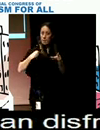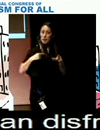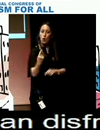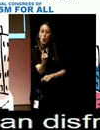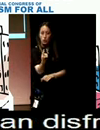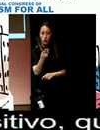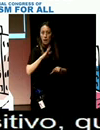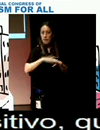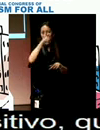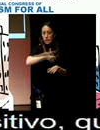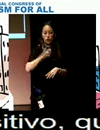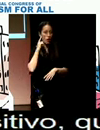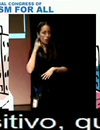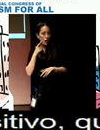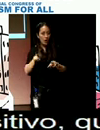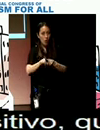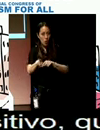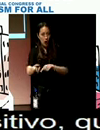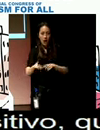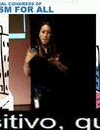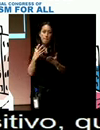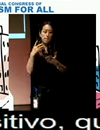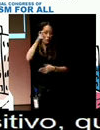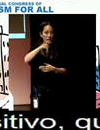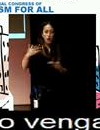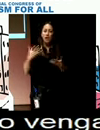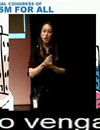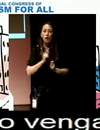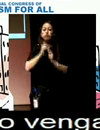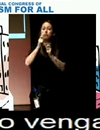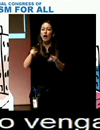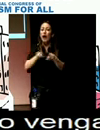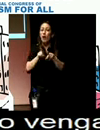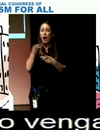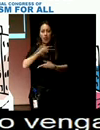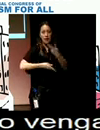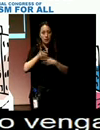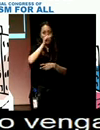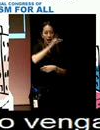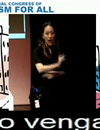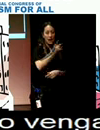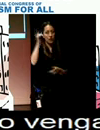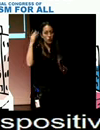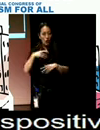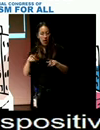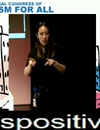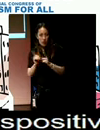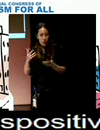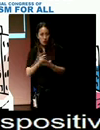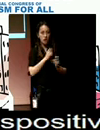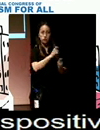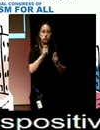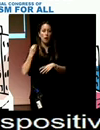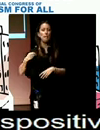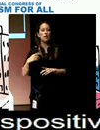the rest of the people. So the audio guides are handed out to everybody in 9 languages and sign languages and